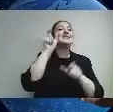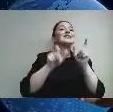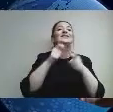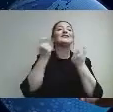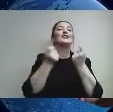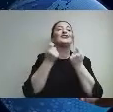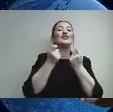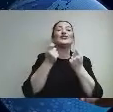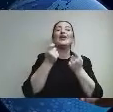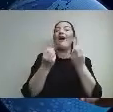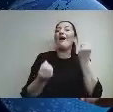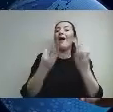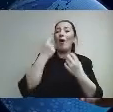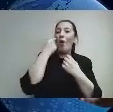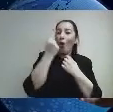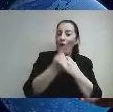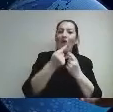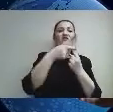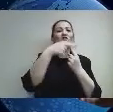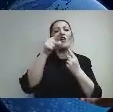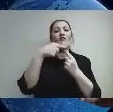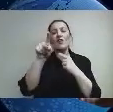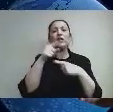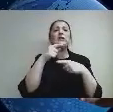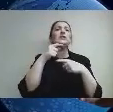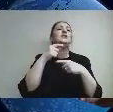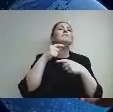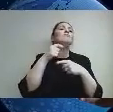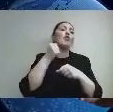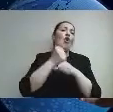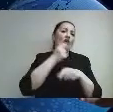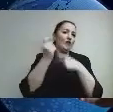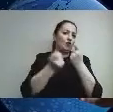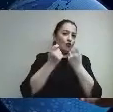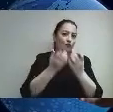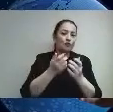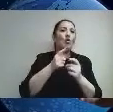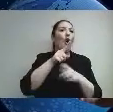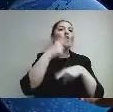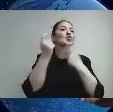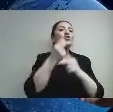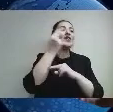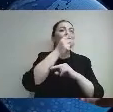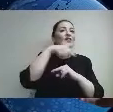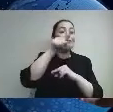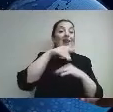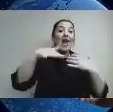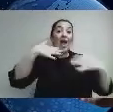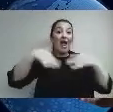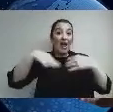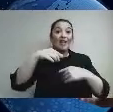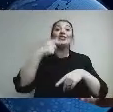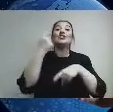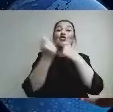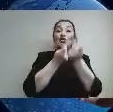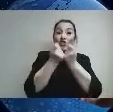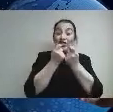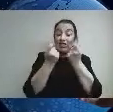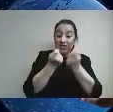previously. She dealt with the physically challenged employer and HR